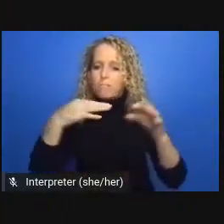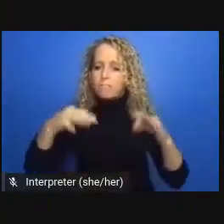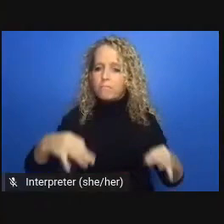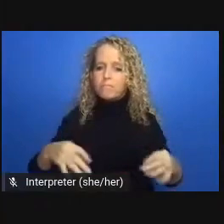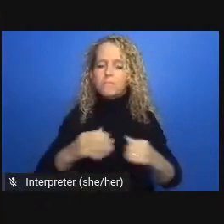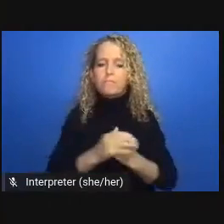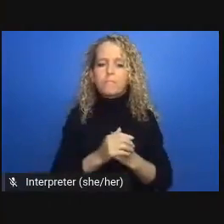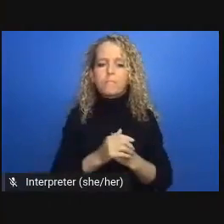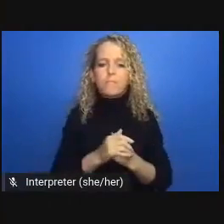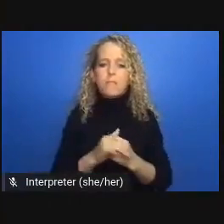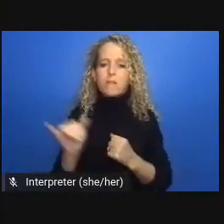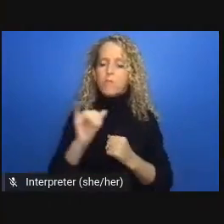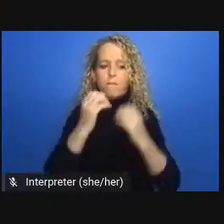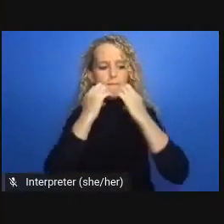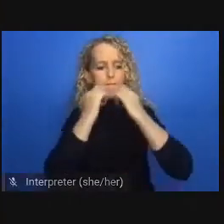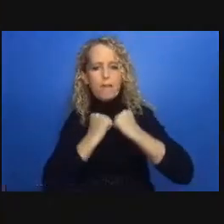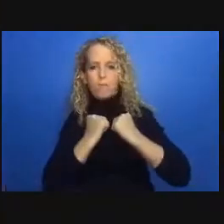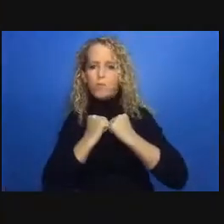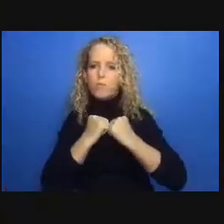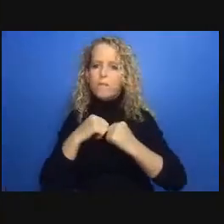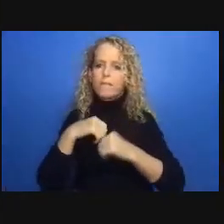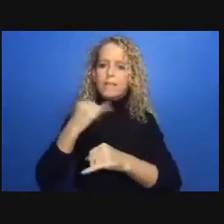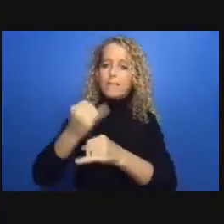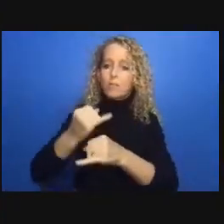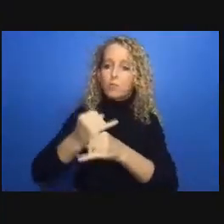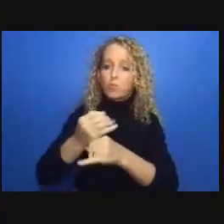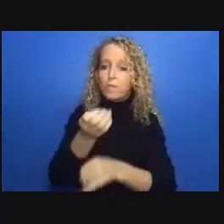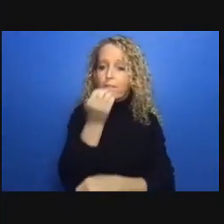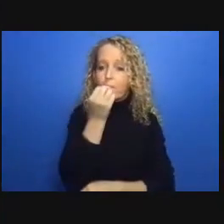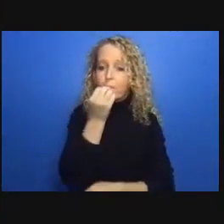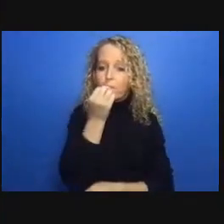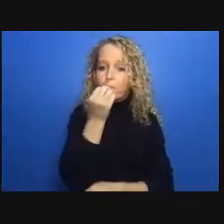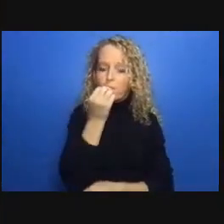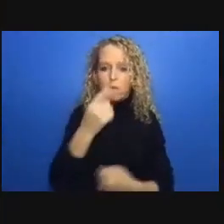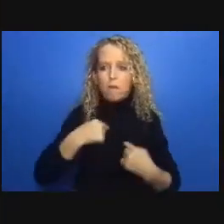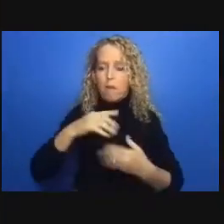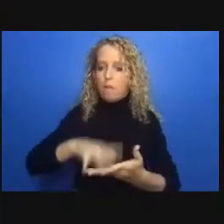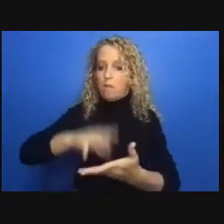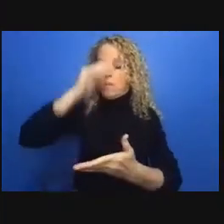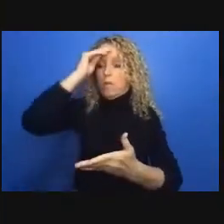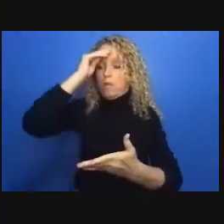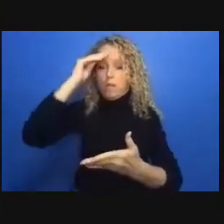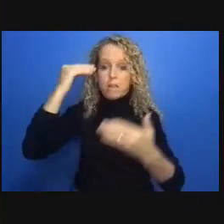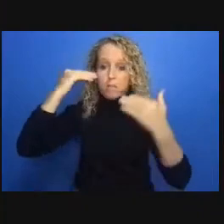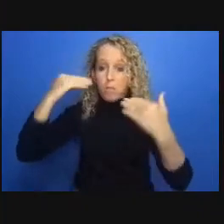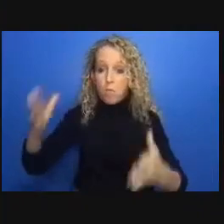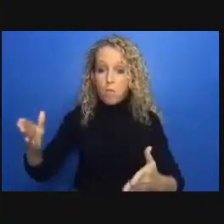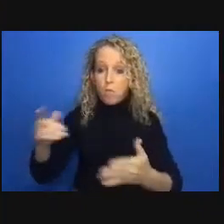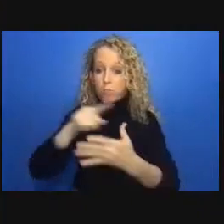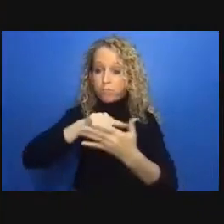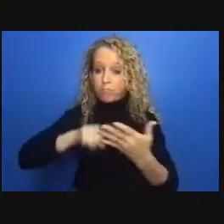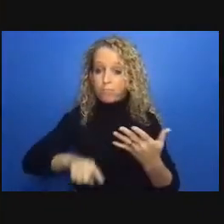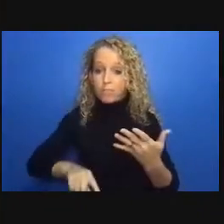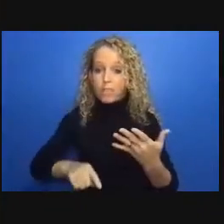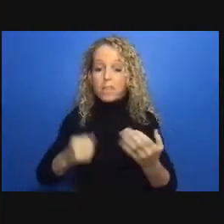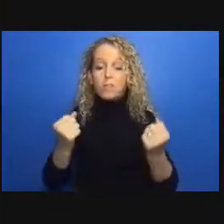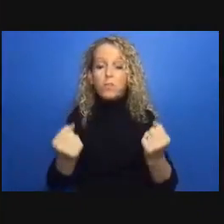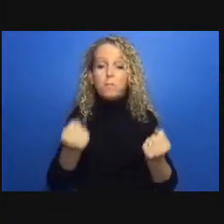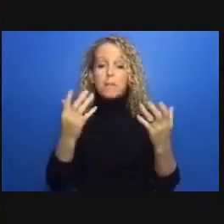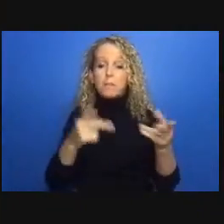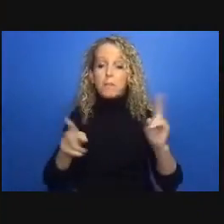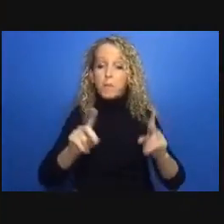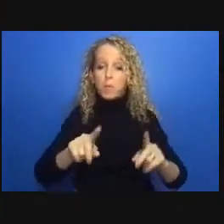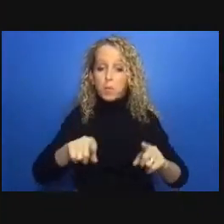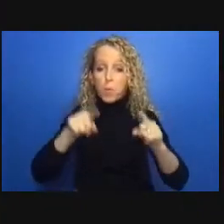institutional food has been overlooked. This was a massive learning for me about how, you know, many people go to institutional food as a source